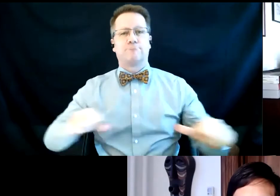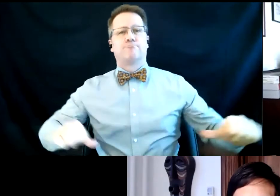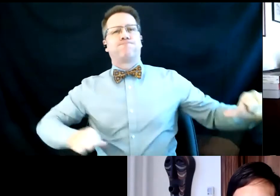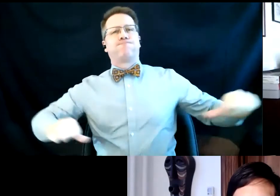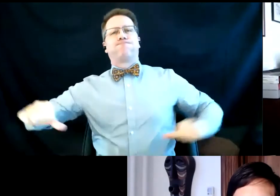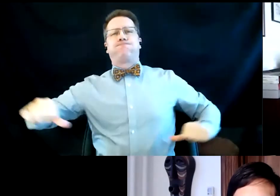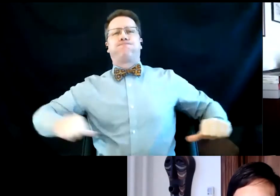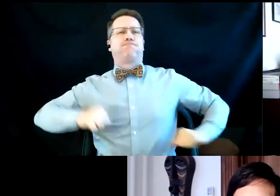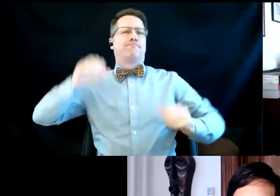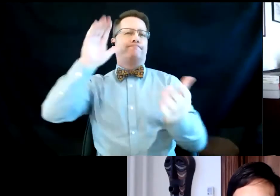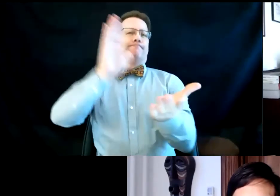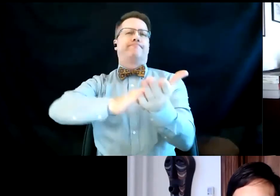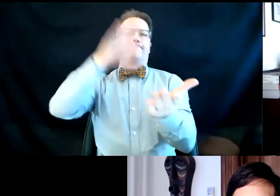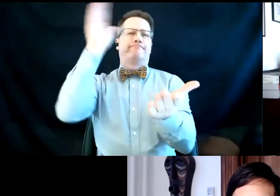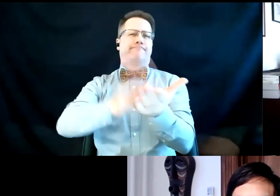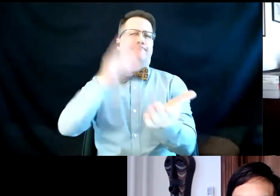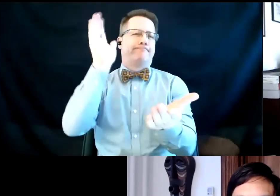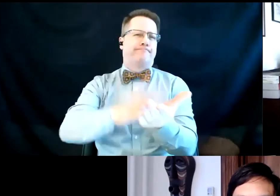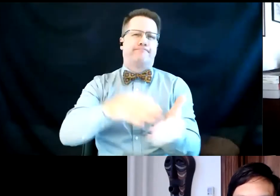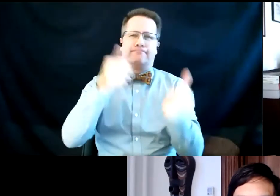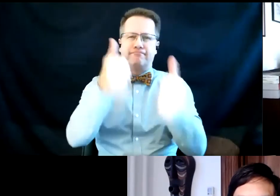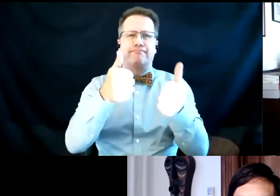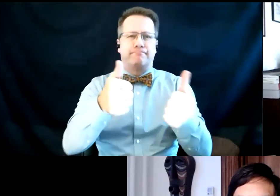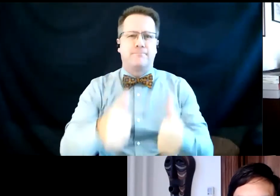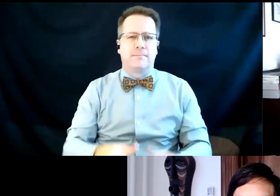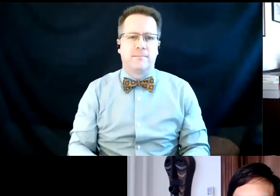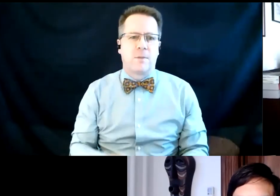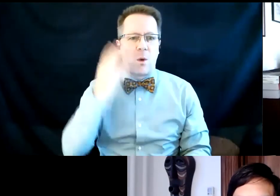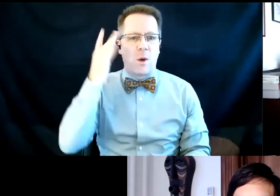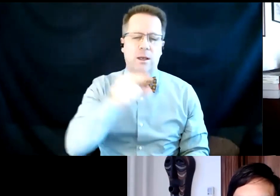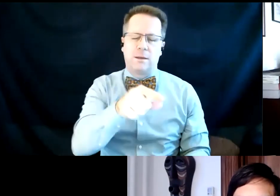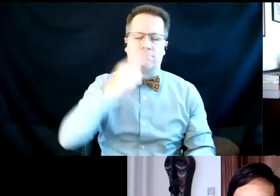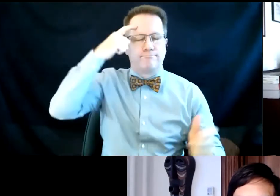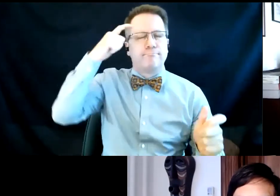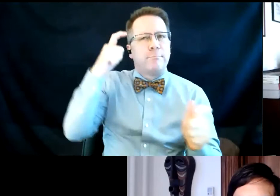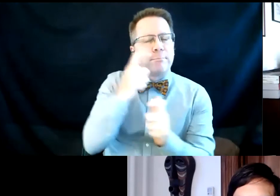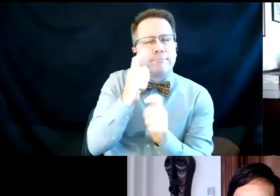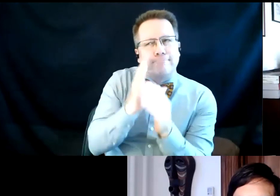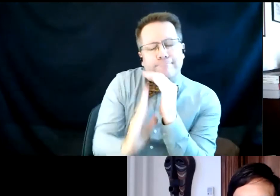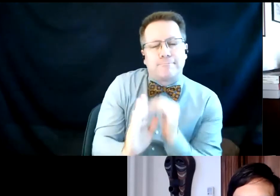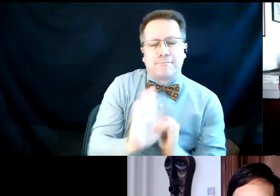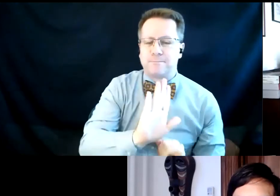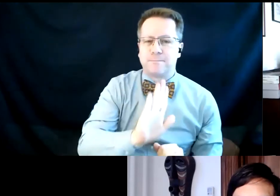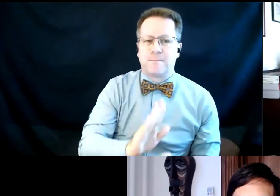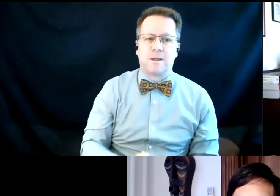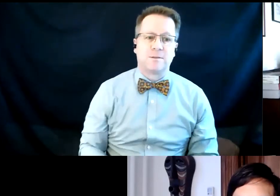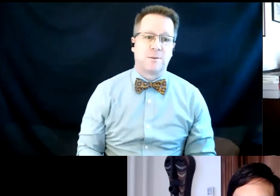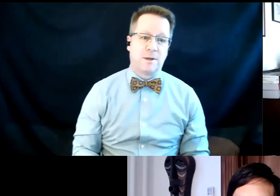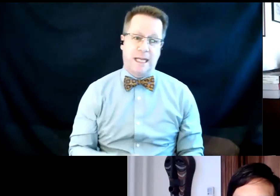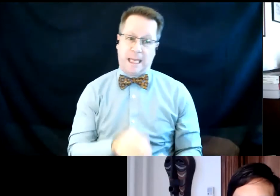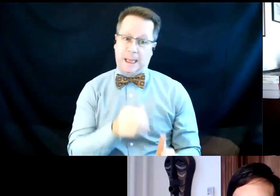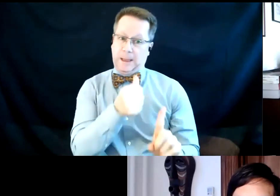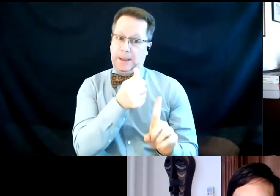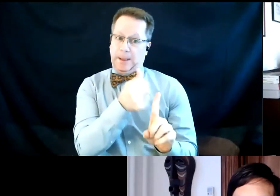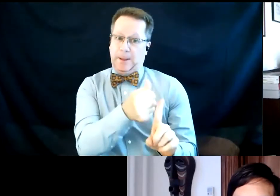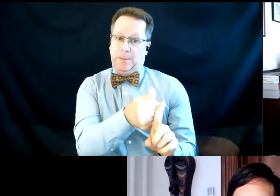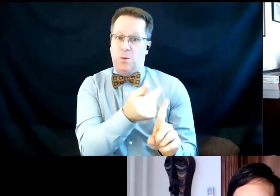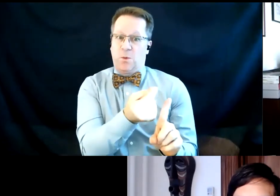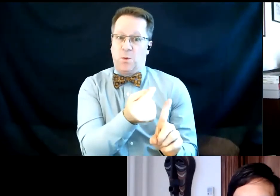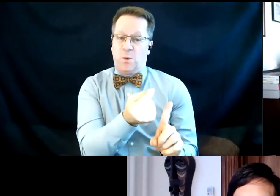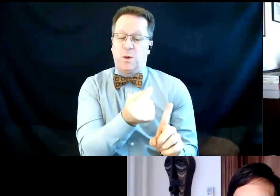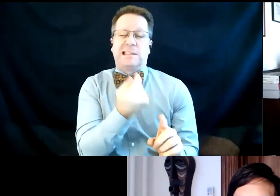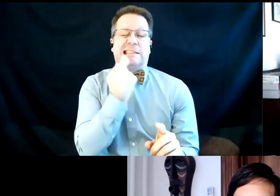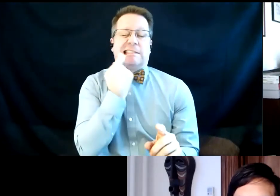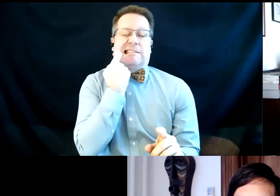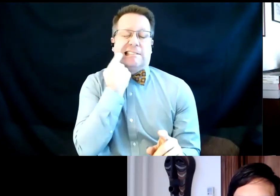too modest to do it. Dale is coming off of a very recent Supreme Court argument in